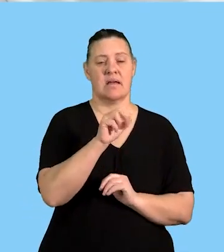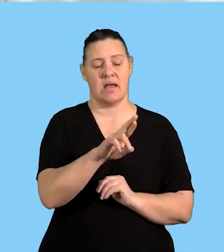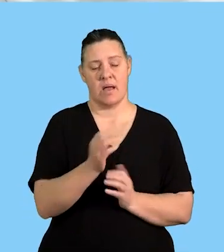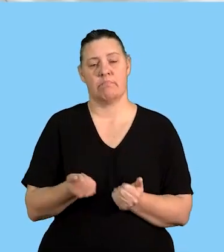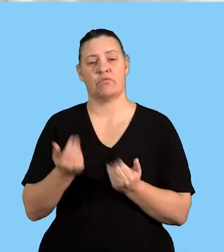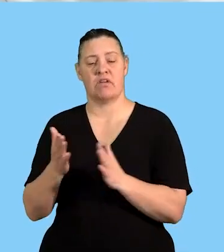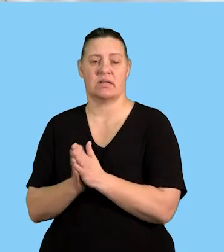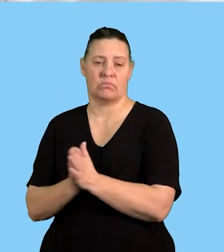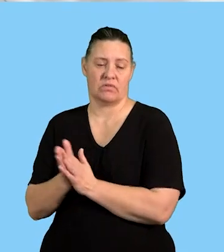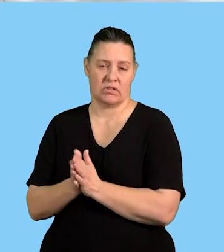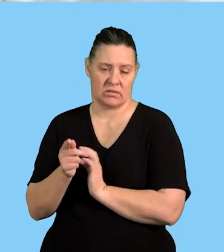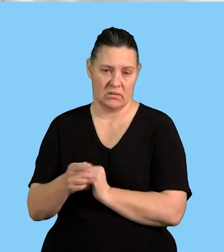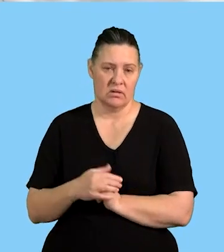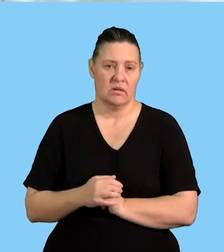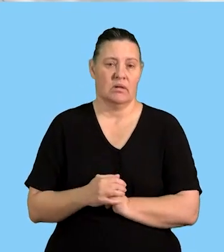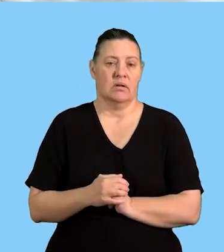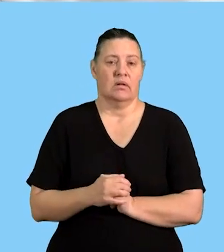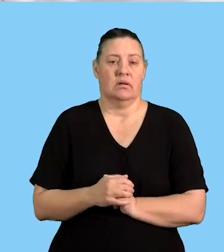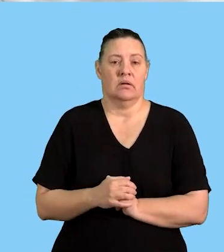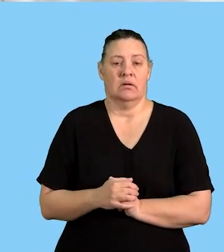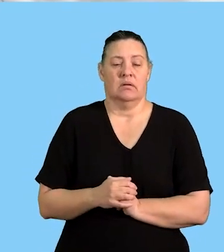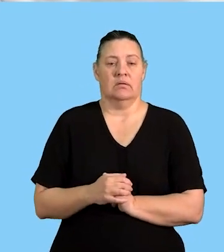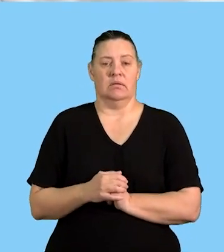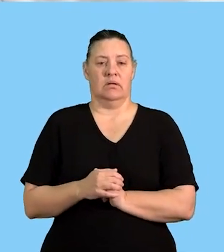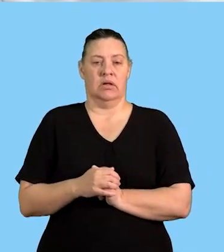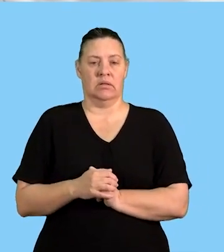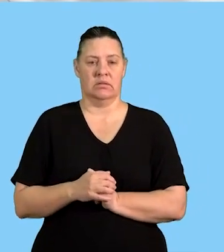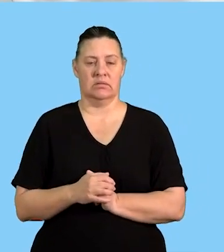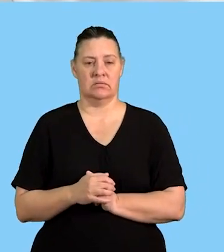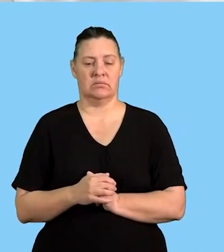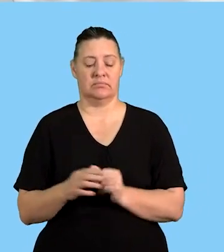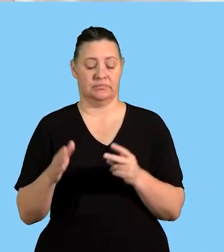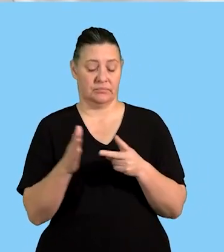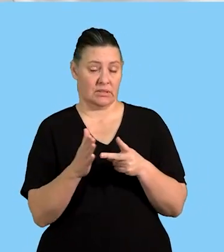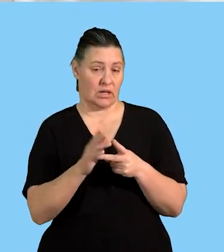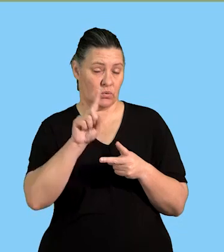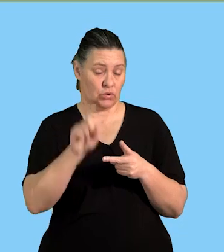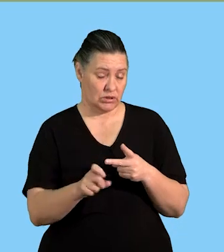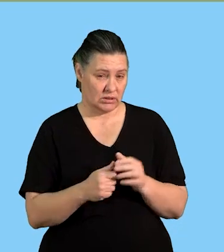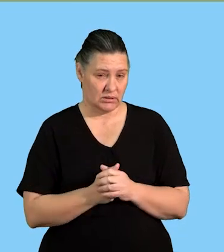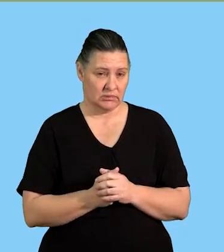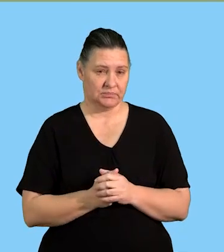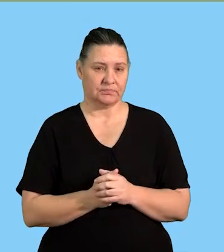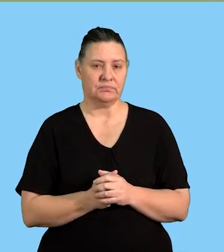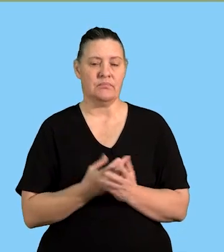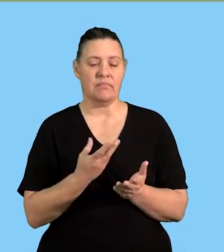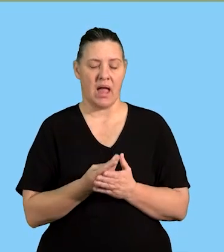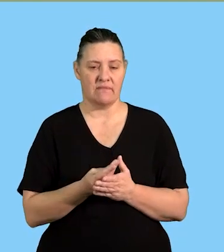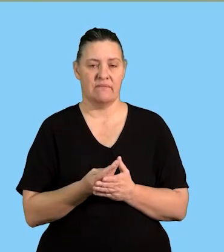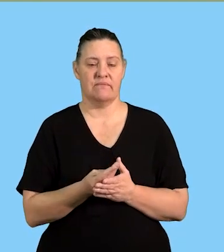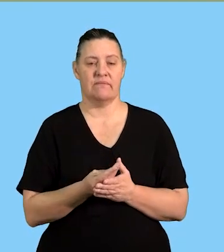a motivation. Now, another aspect now, which is our question 2. Remember, we have inflation rate